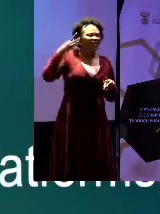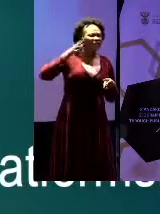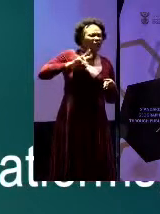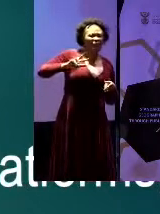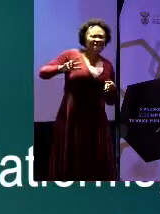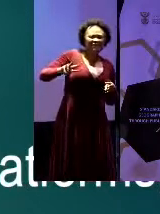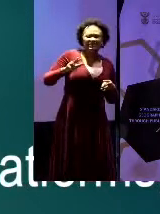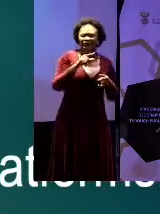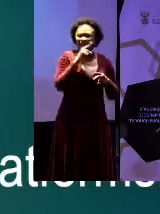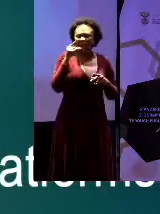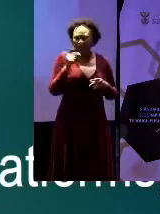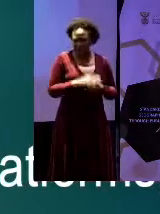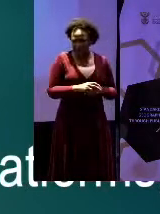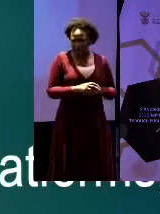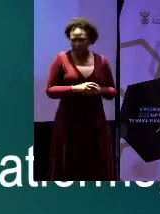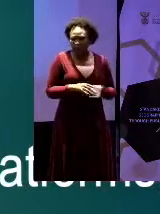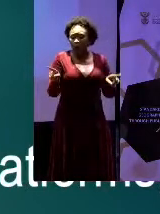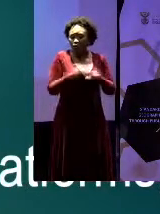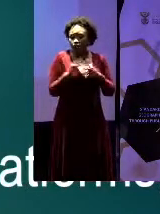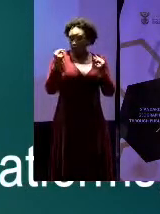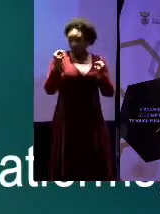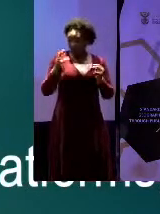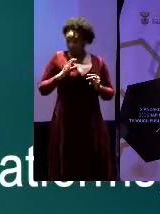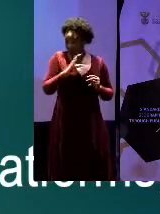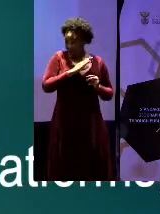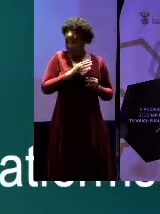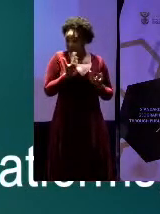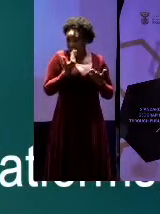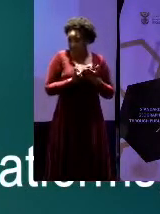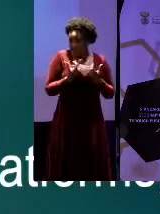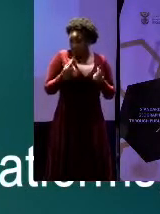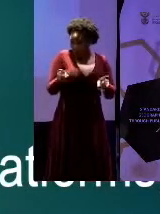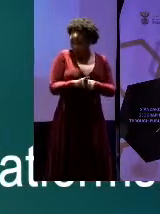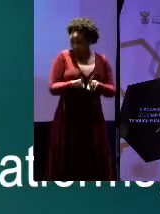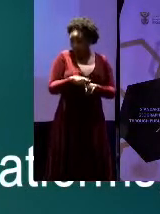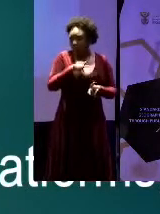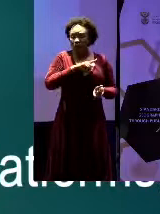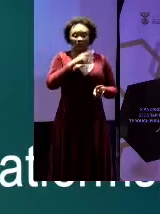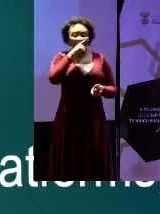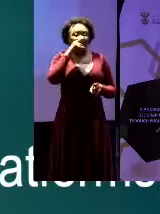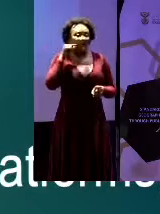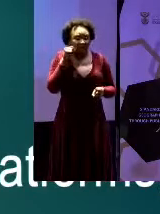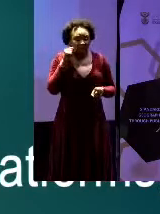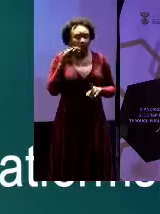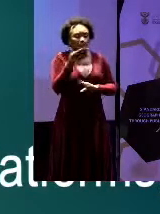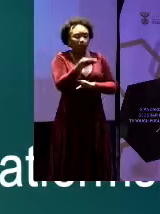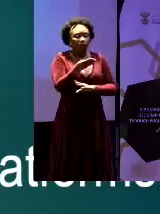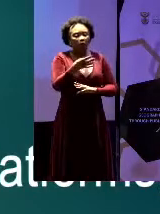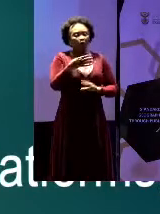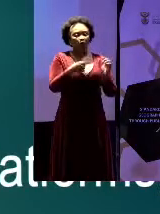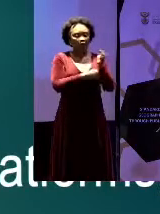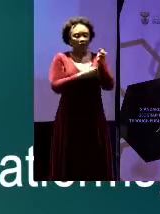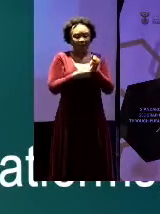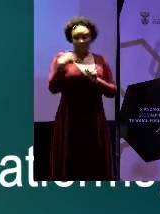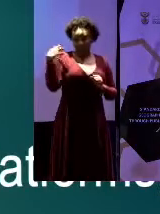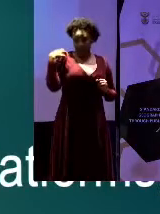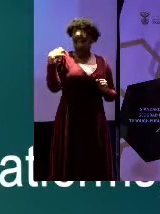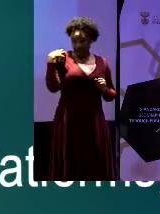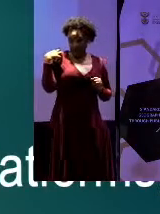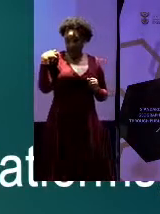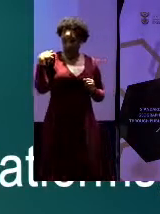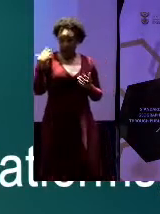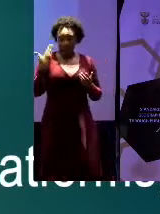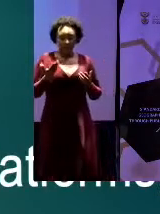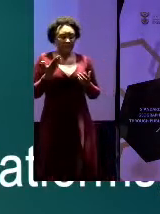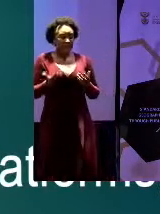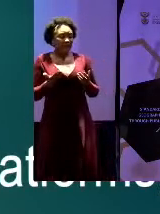new committee to take up as well, because the names, I believe, they are in the office of the minister. Perhaps something for us to start